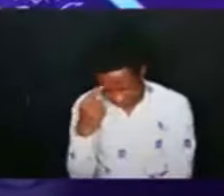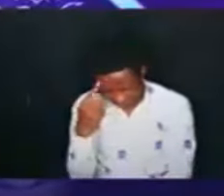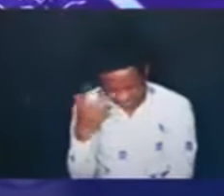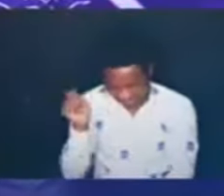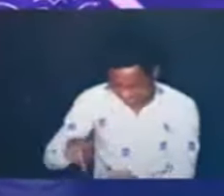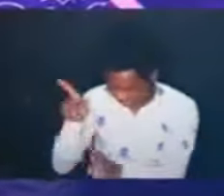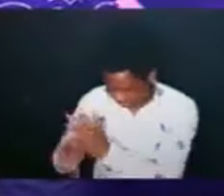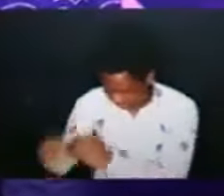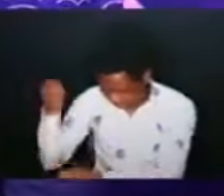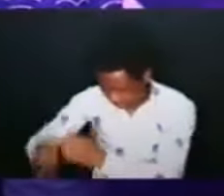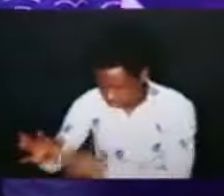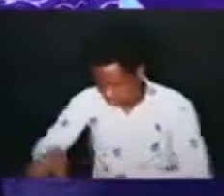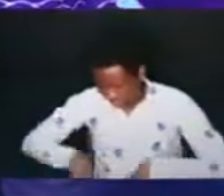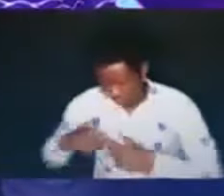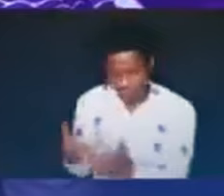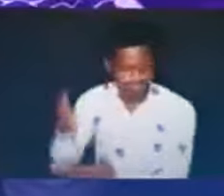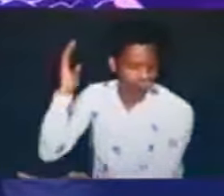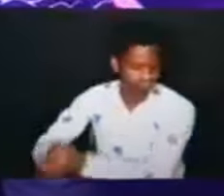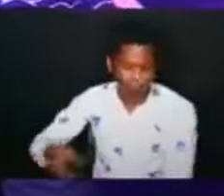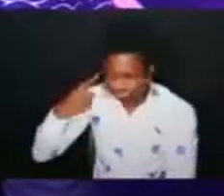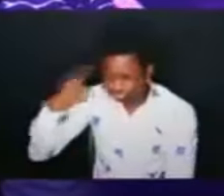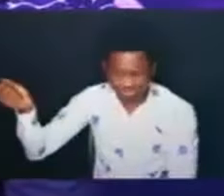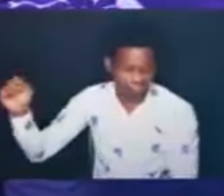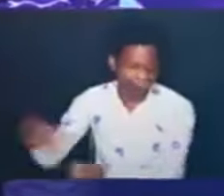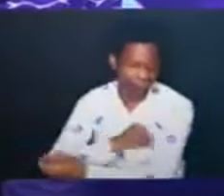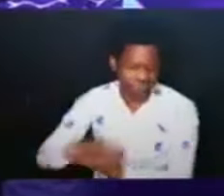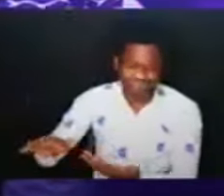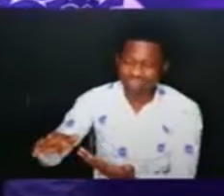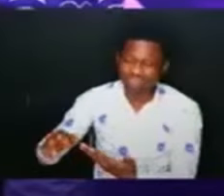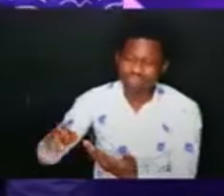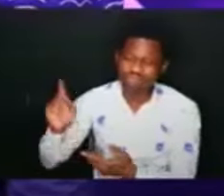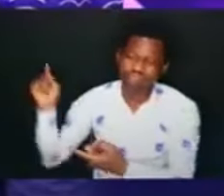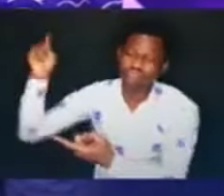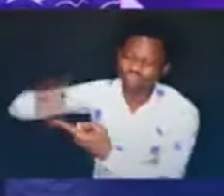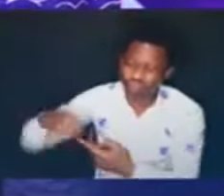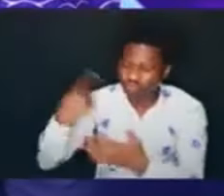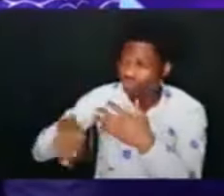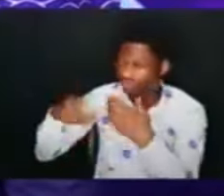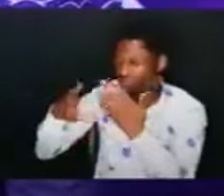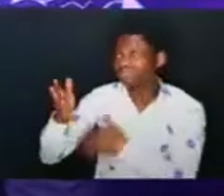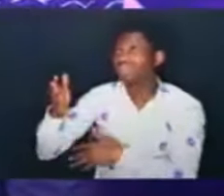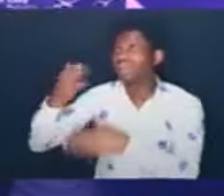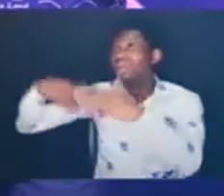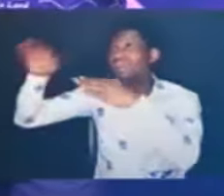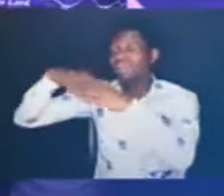to his life and stop him from going to where God has ordained for him, heaven